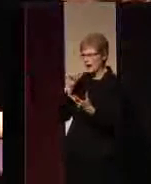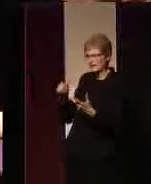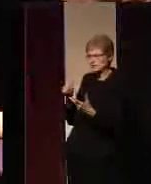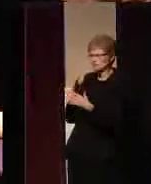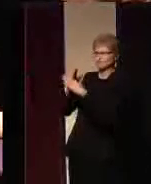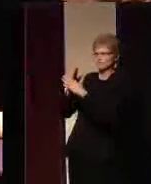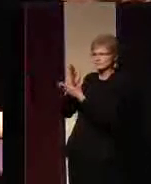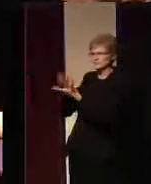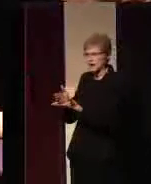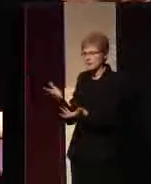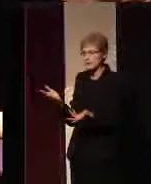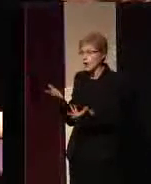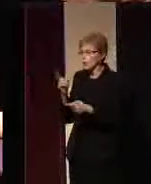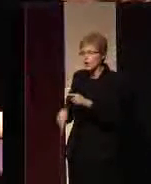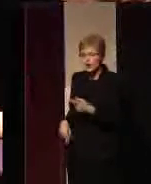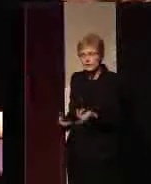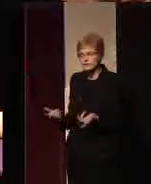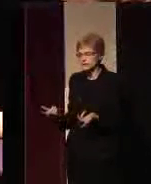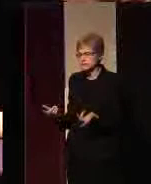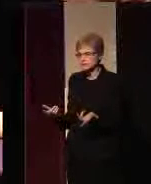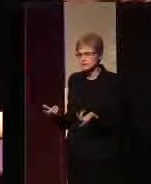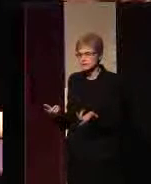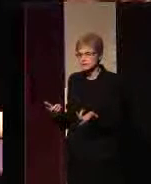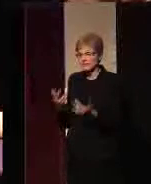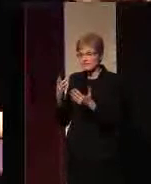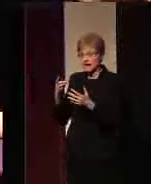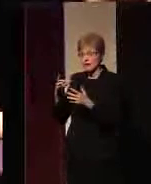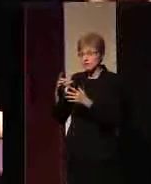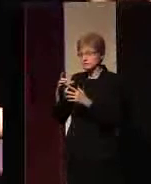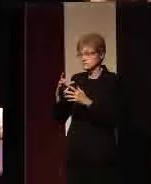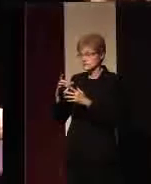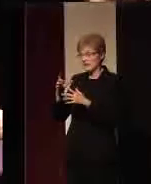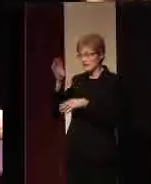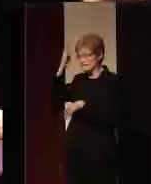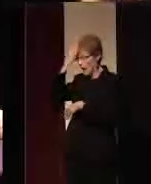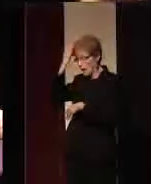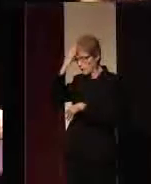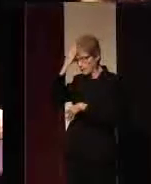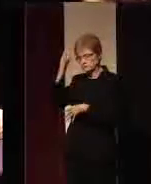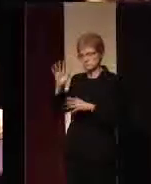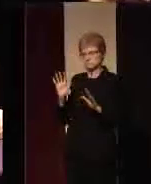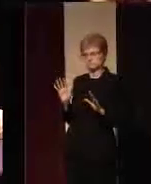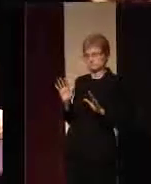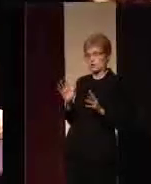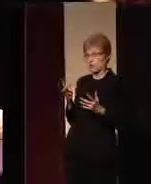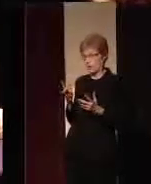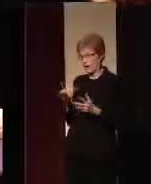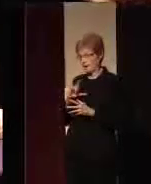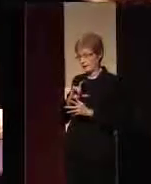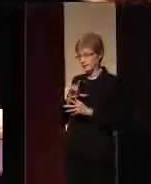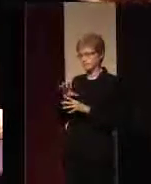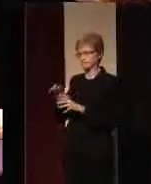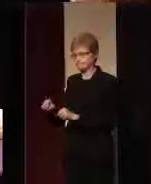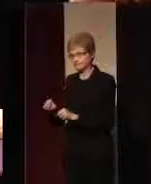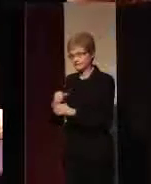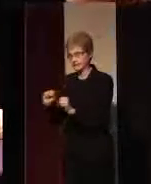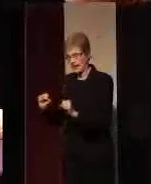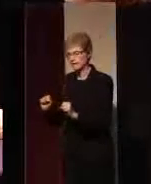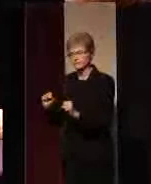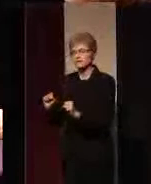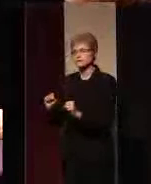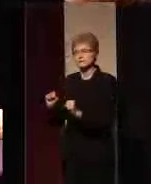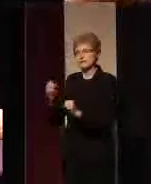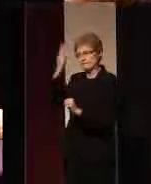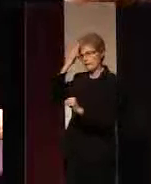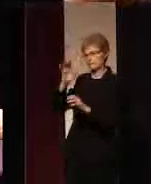there to stop that? We couldn't. The fire department wouldn't go. They had to be until we could make it safe. So a lot of things were crazy